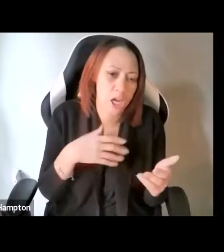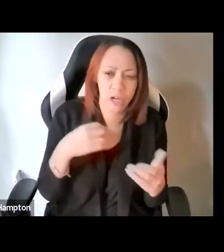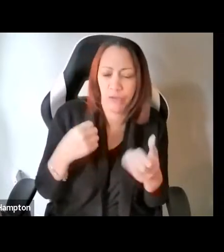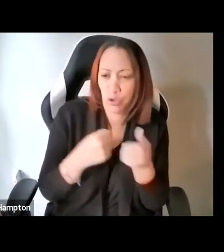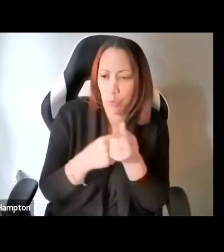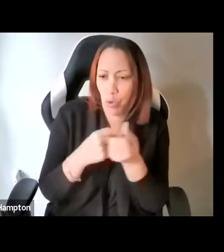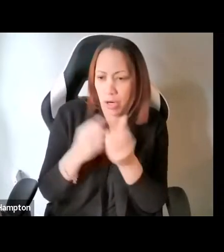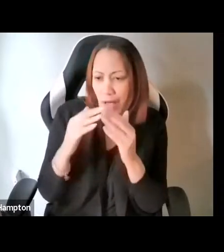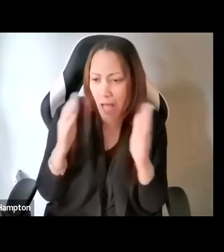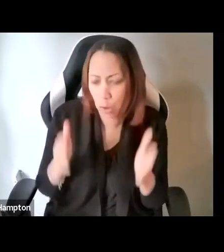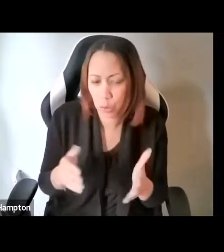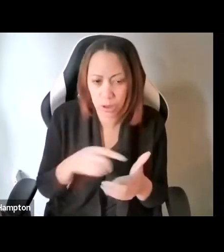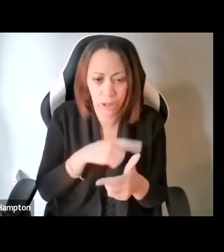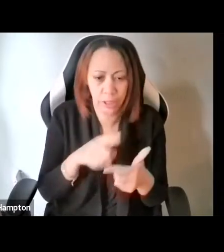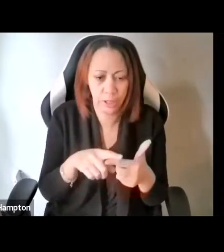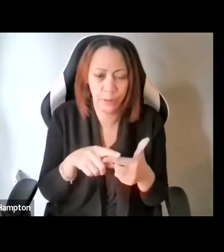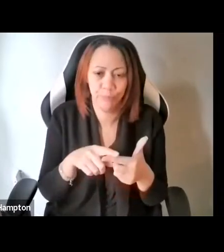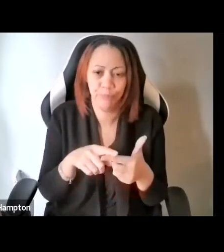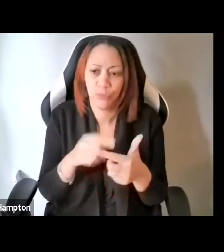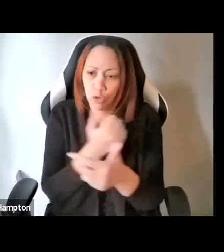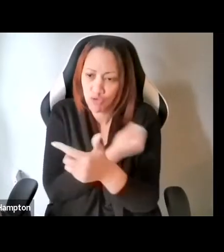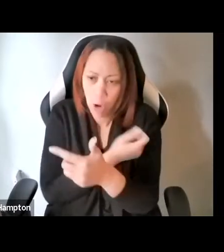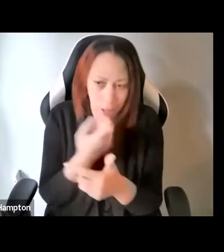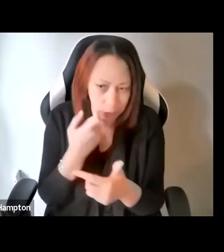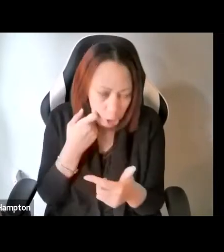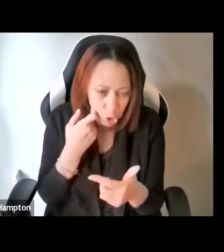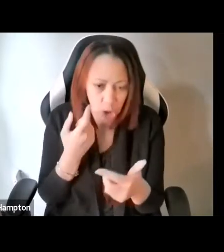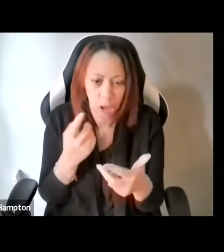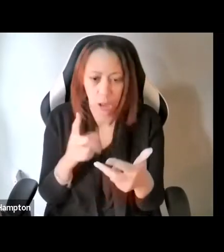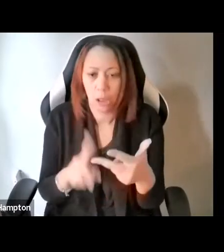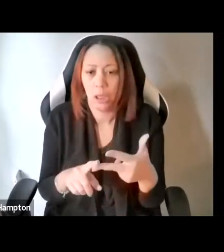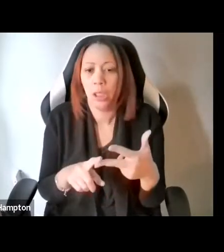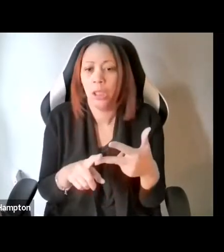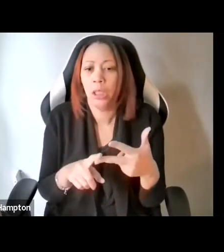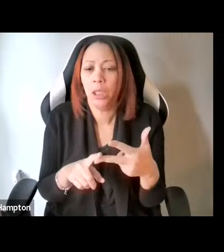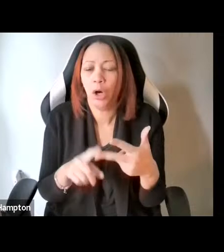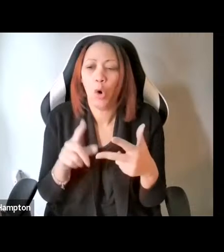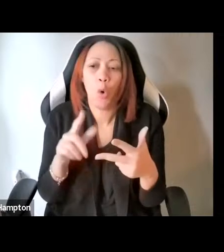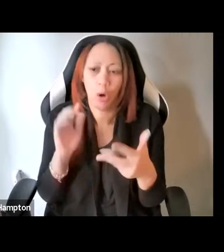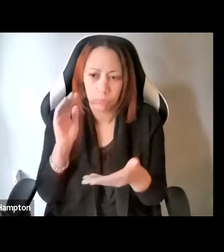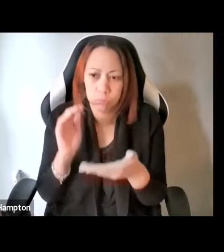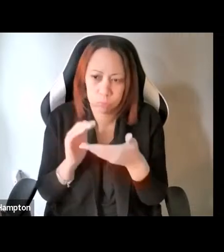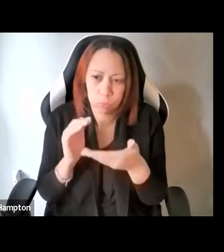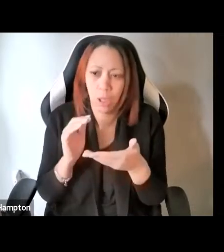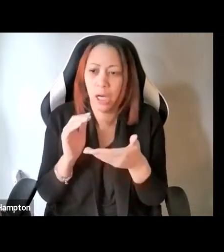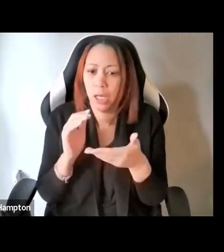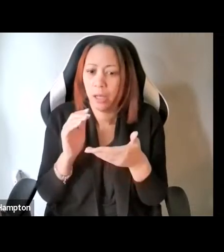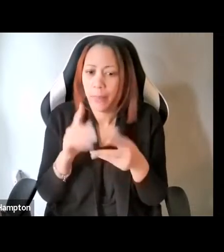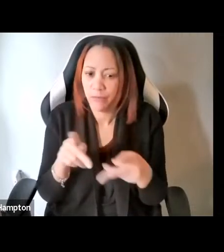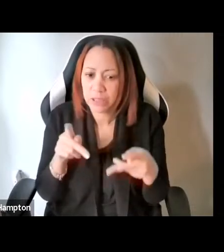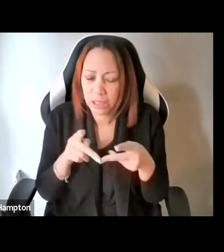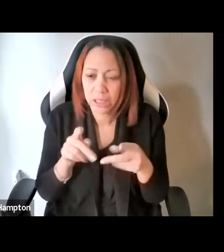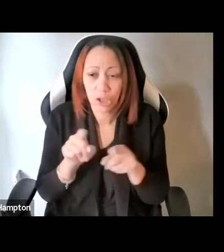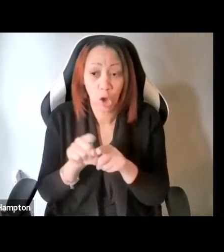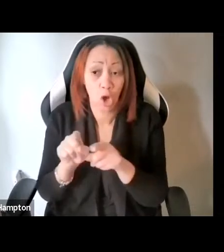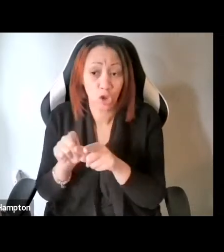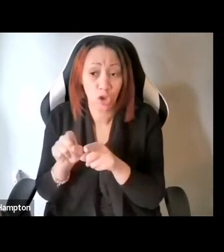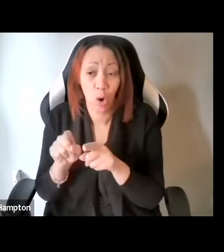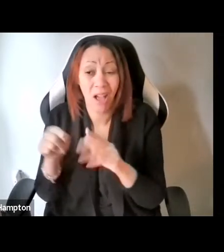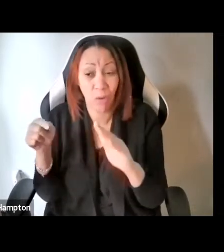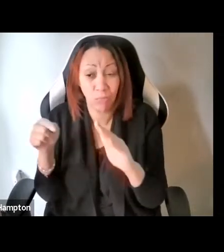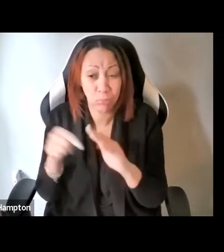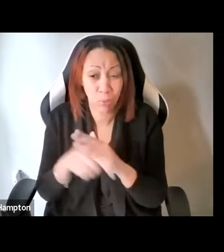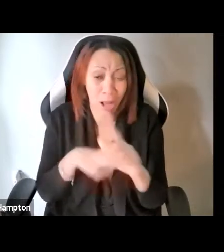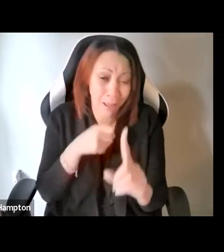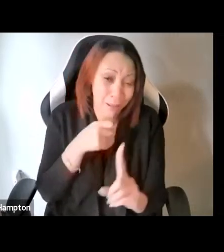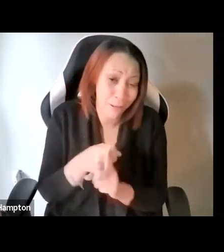housing, drug addiction mitigation facilities, and those kinds of things. And it does have a profound impact